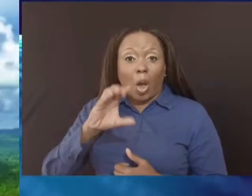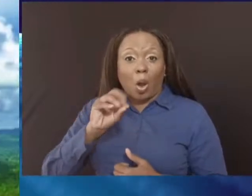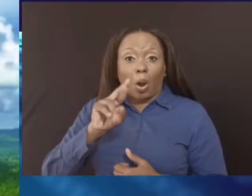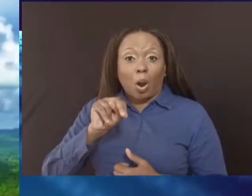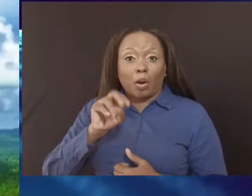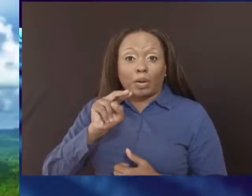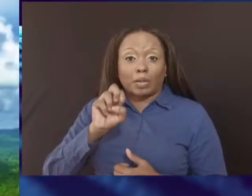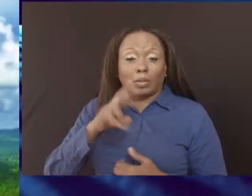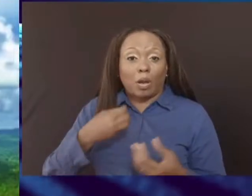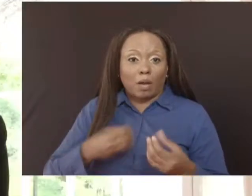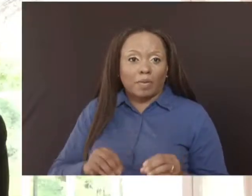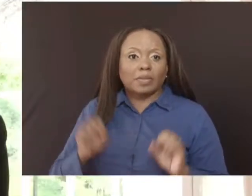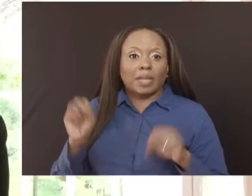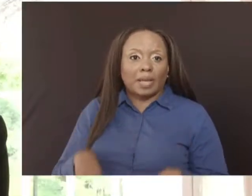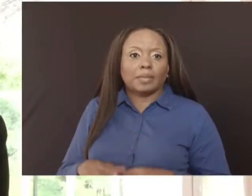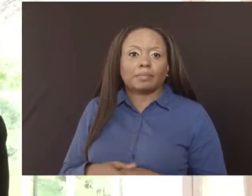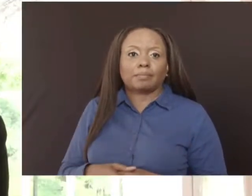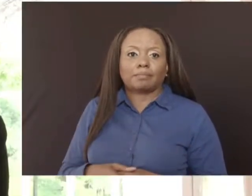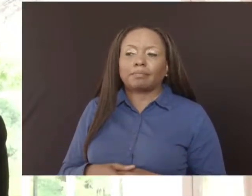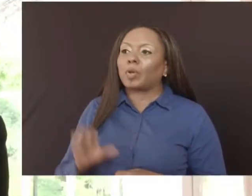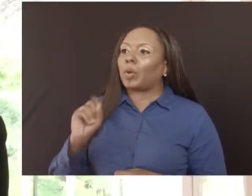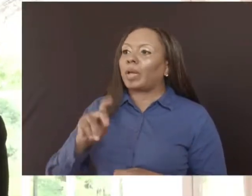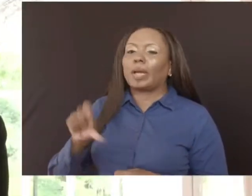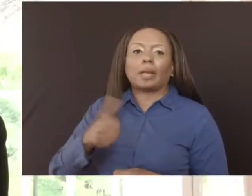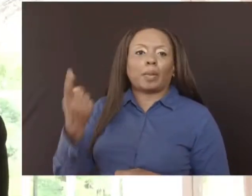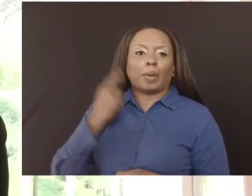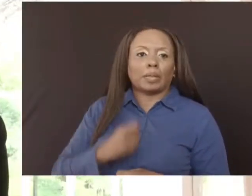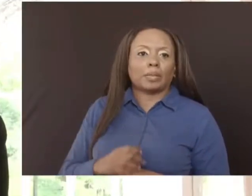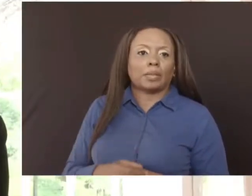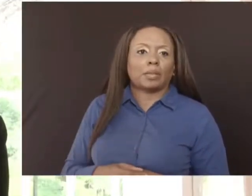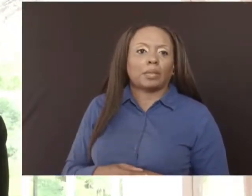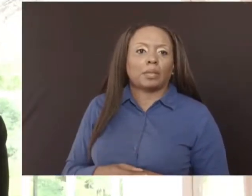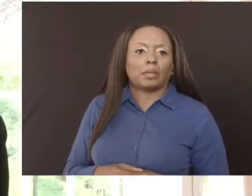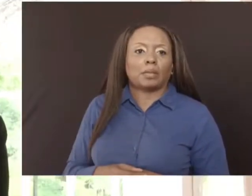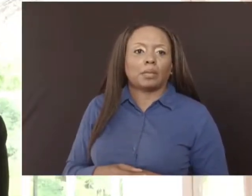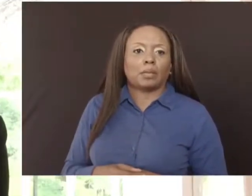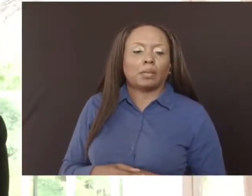Barbados. Let's take another question from the media.